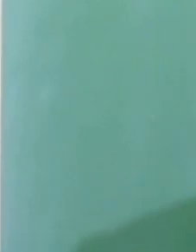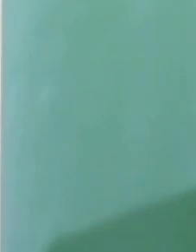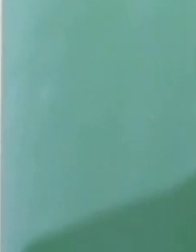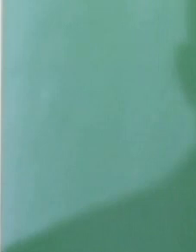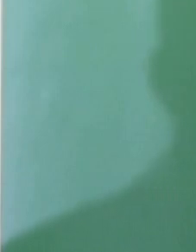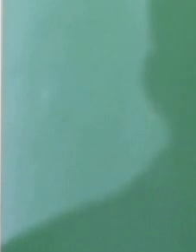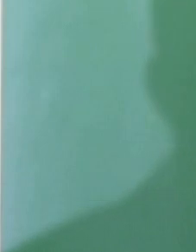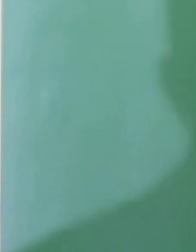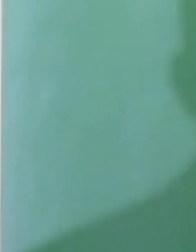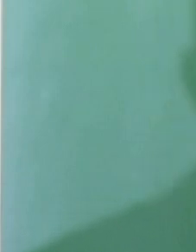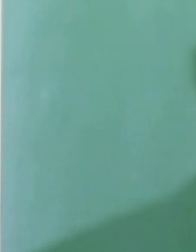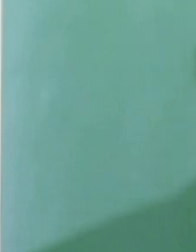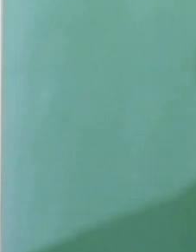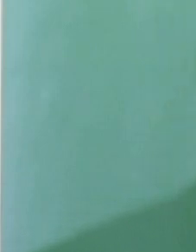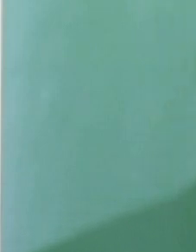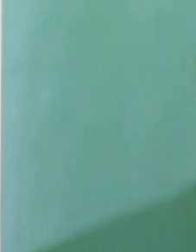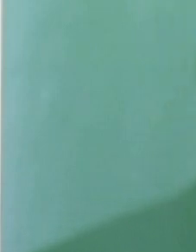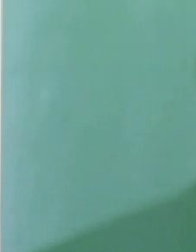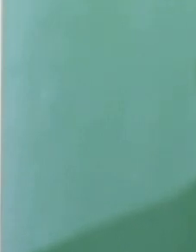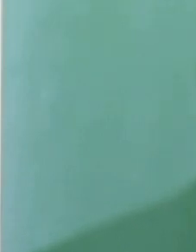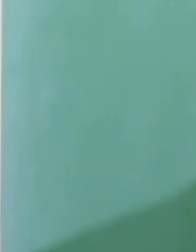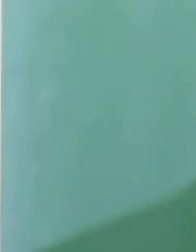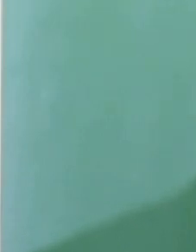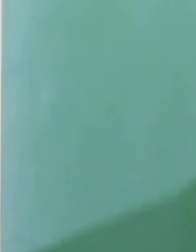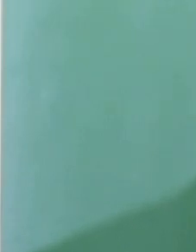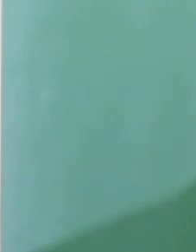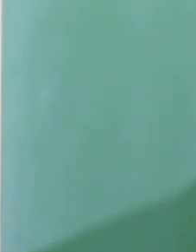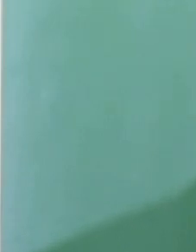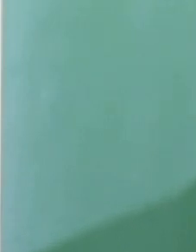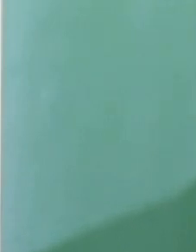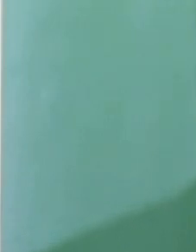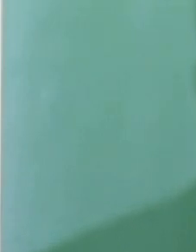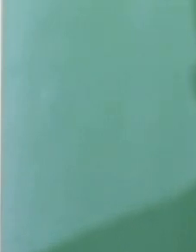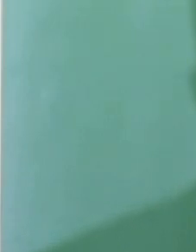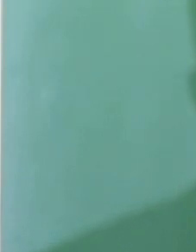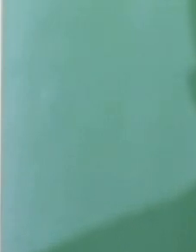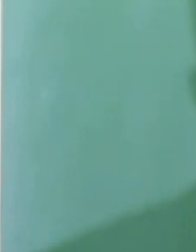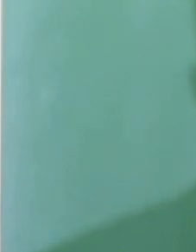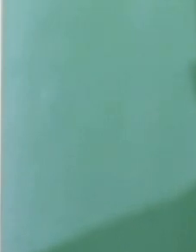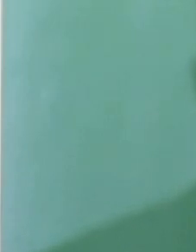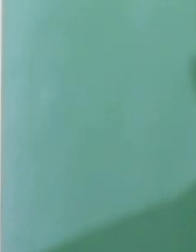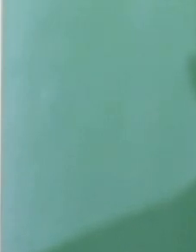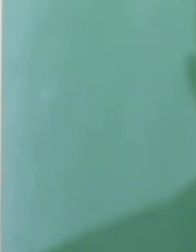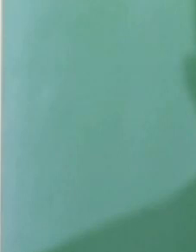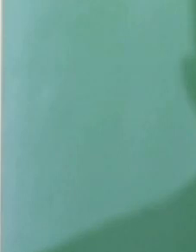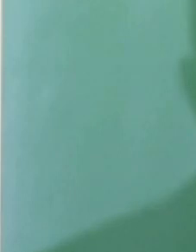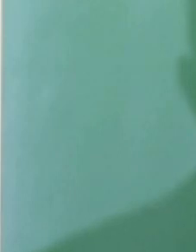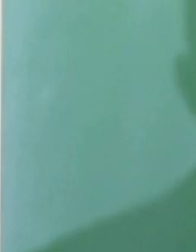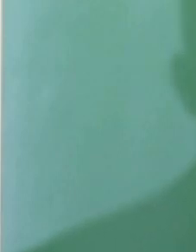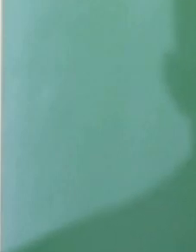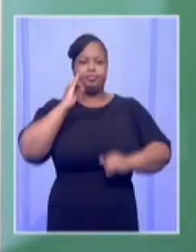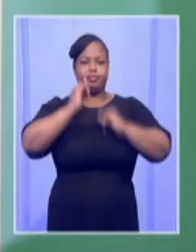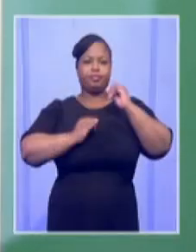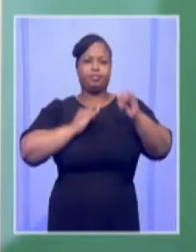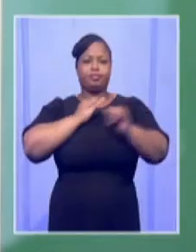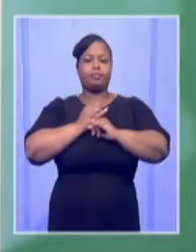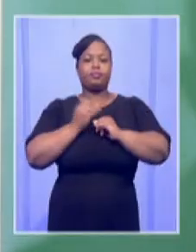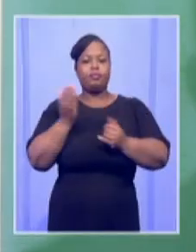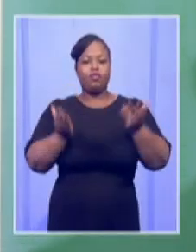a sense of how does this report stand in the international space, especially compared